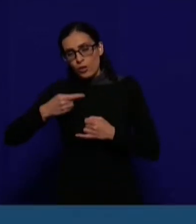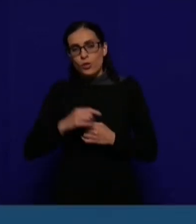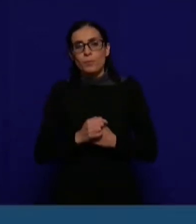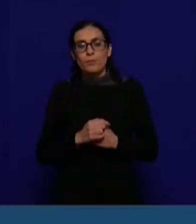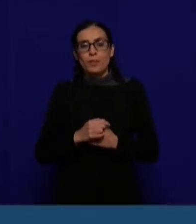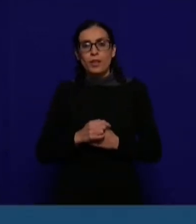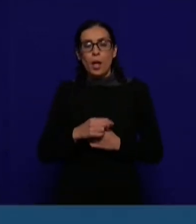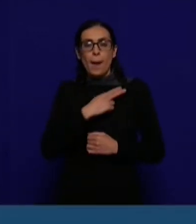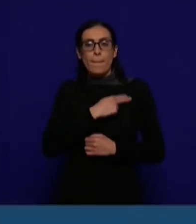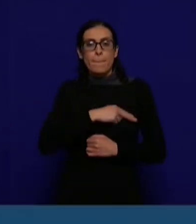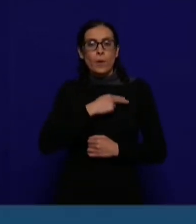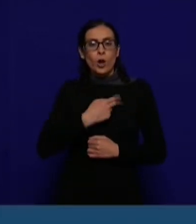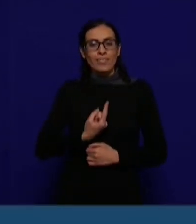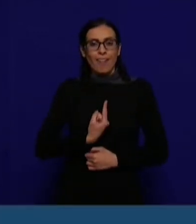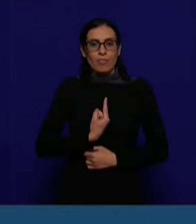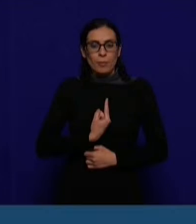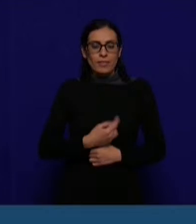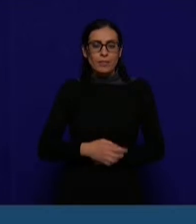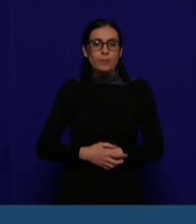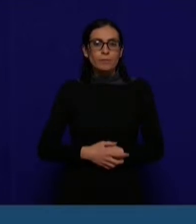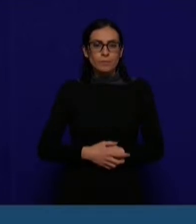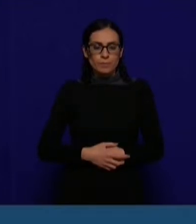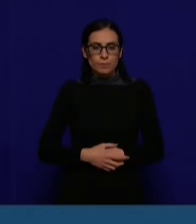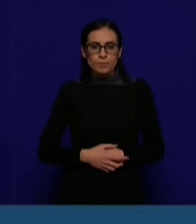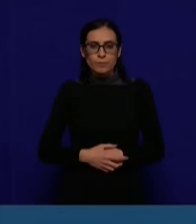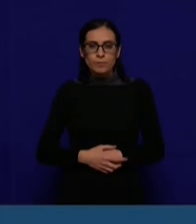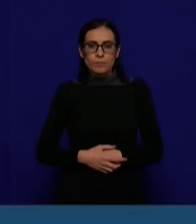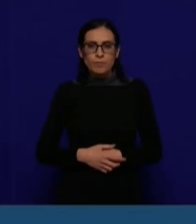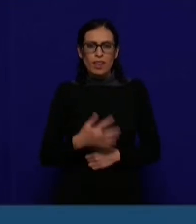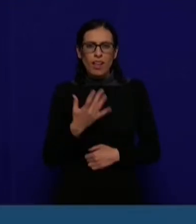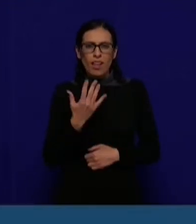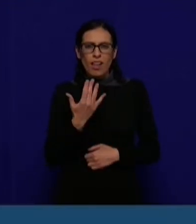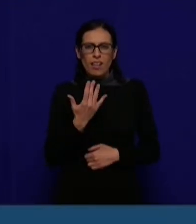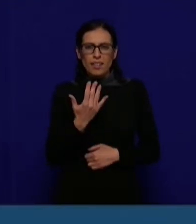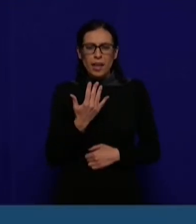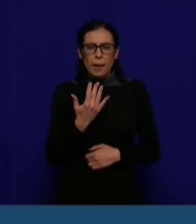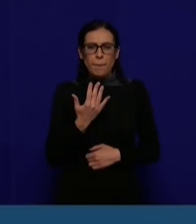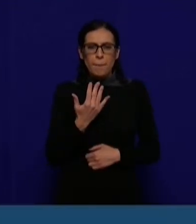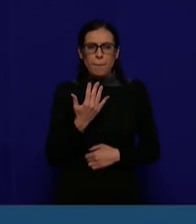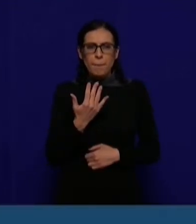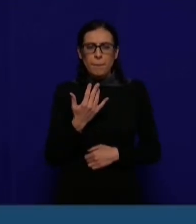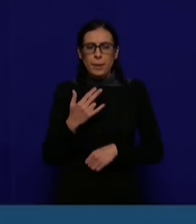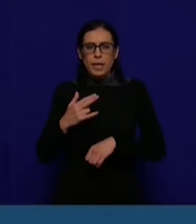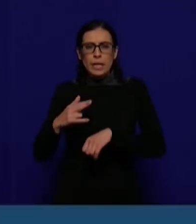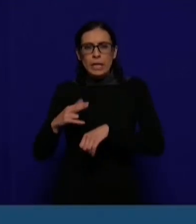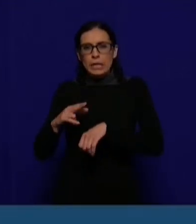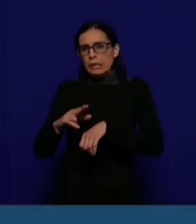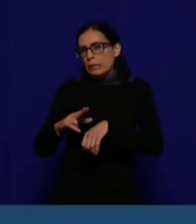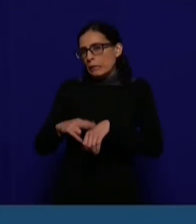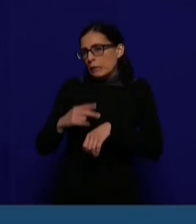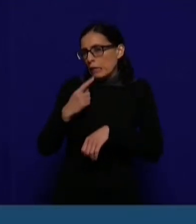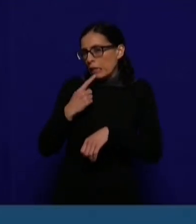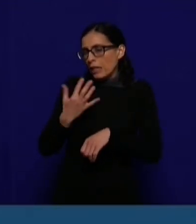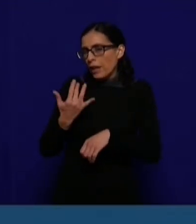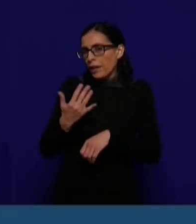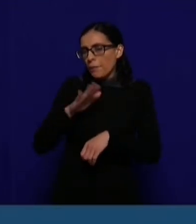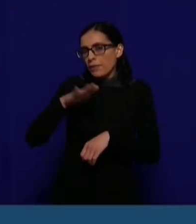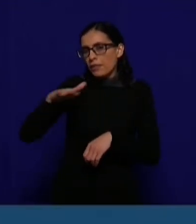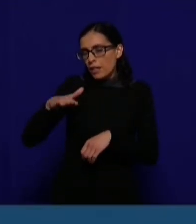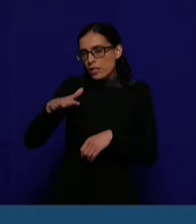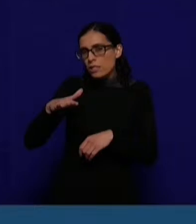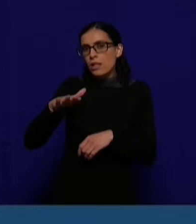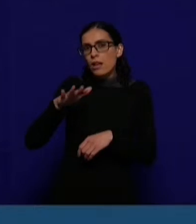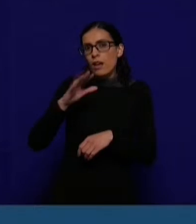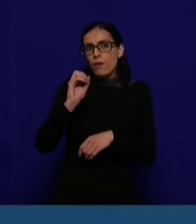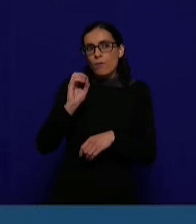Gauci. A few questions. Firstly, can you tell us how many people aged 50 or over have applied for the vaccine so far? Secondly, as from today,